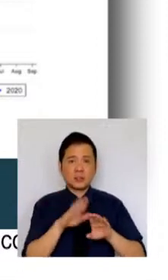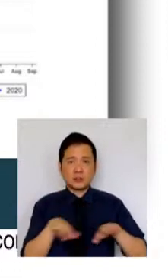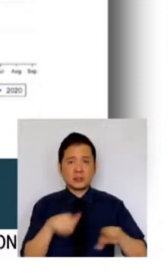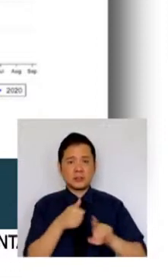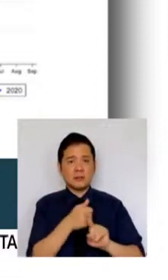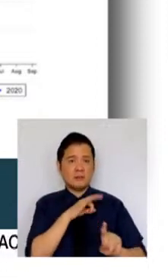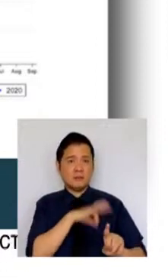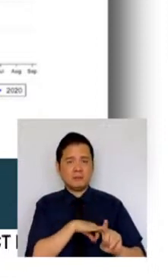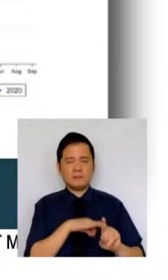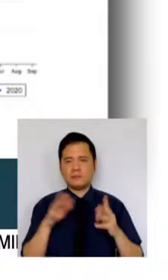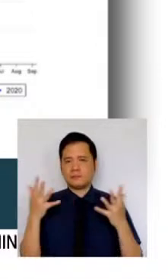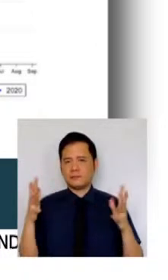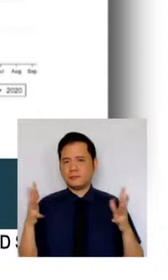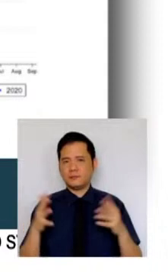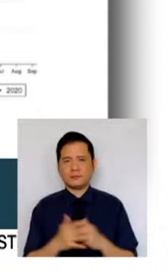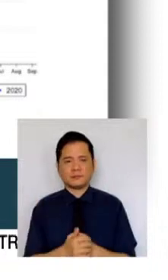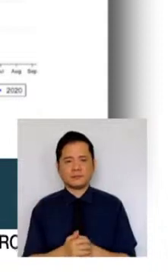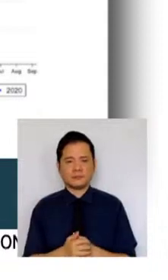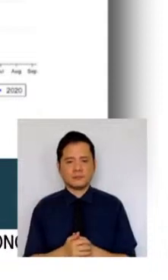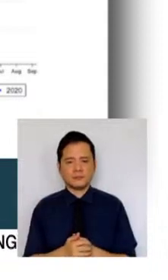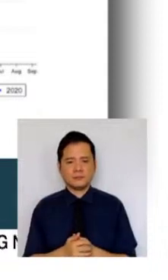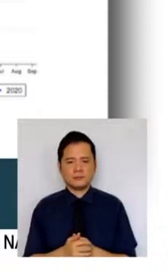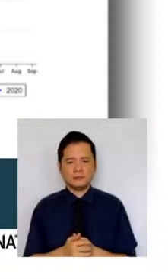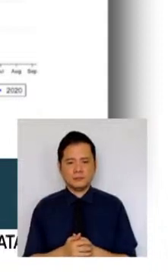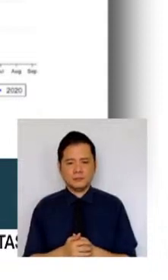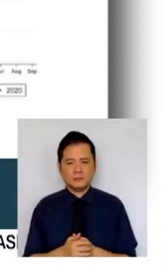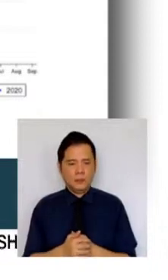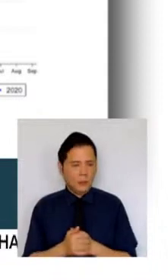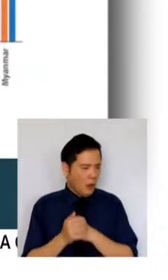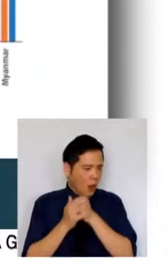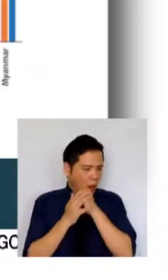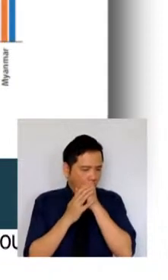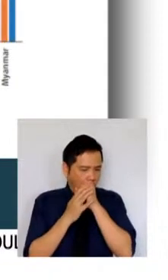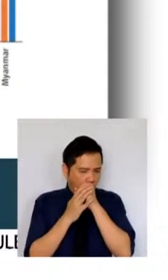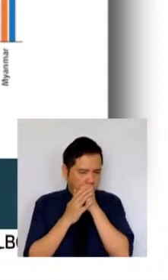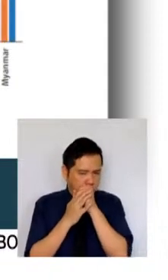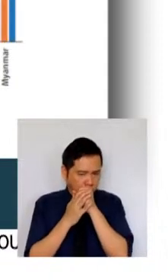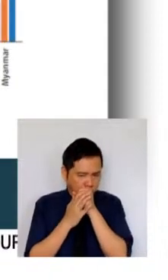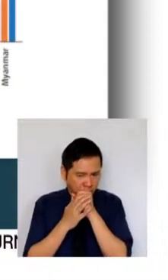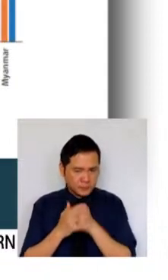labor force. So things like that, and those are the ones that should be